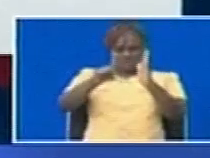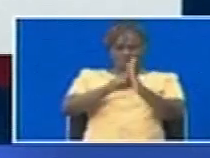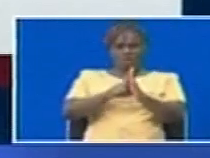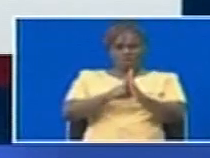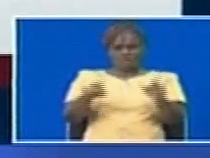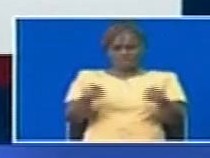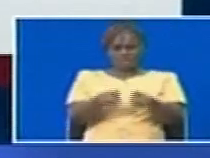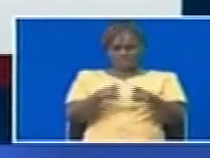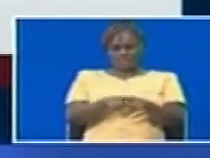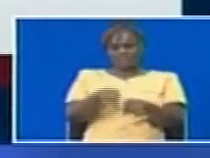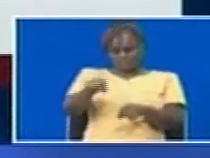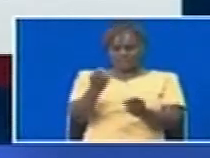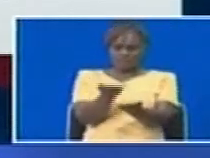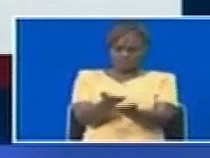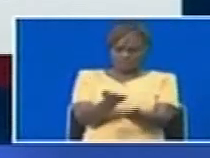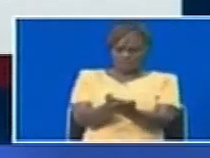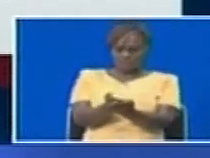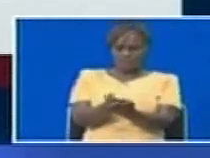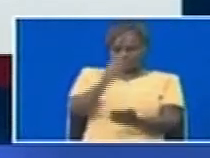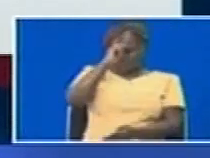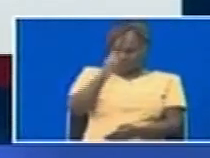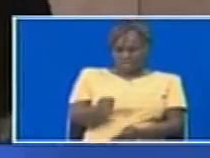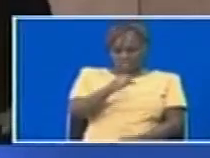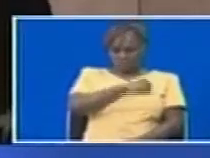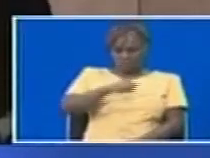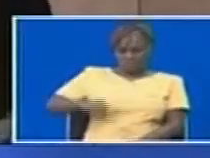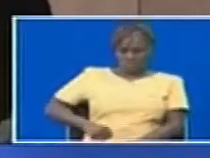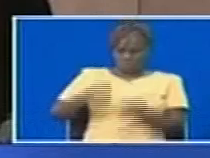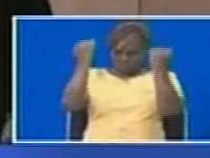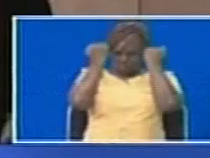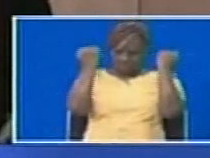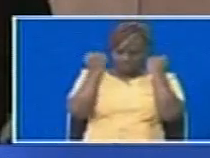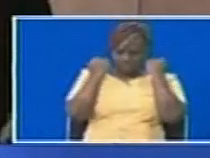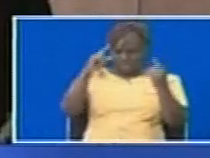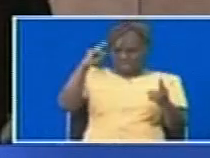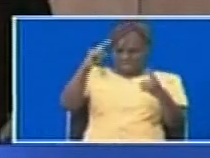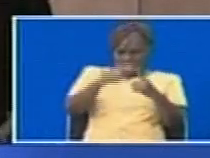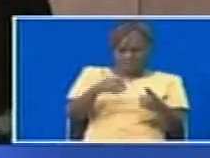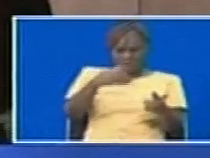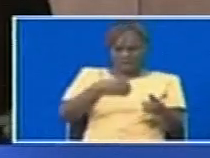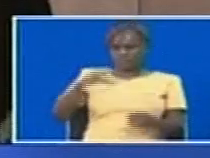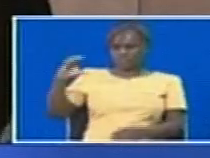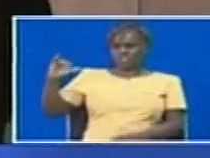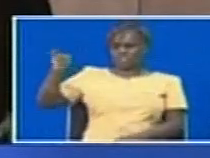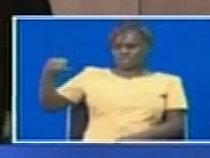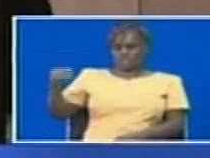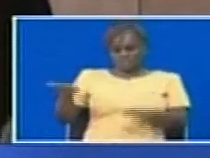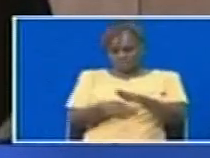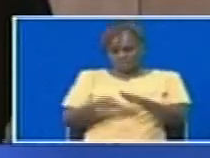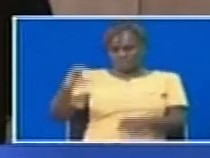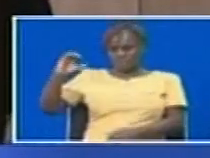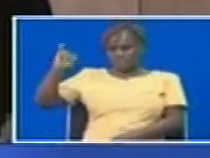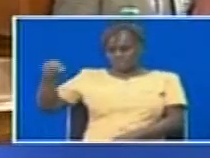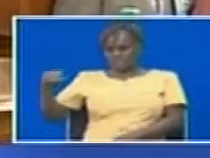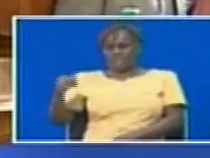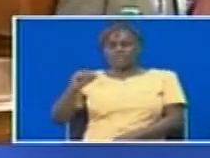Dean John Chebi have applied to be judges of the Supreme Court. The GSC is determined to have a Chief Justice, Deputy Chief Justice,